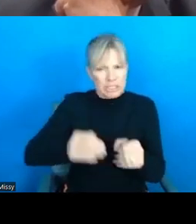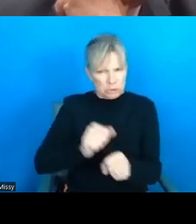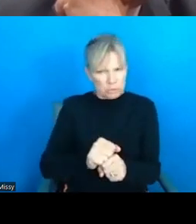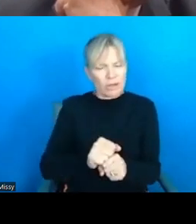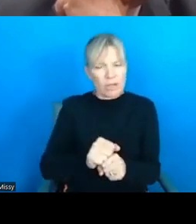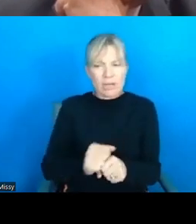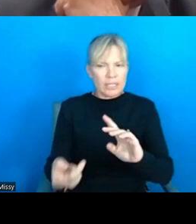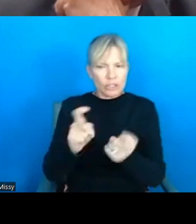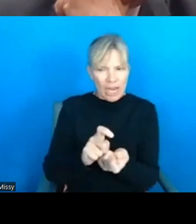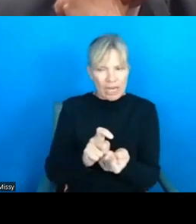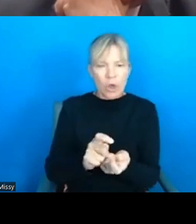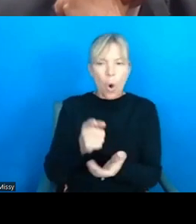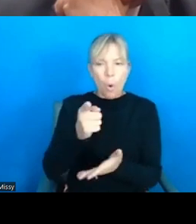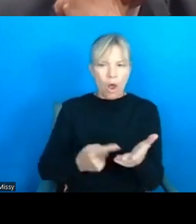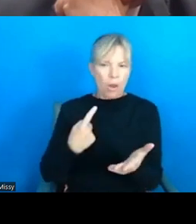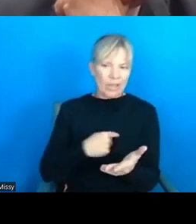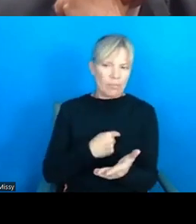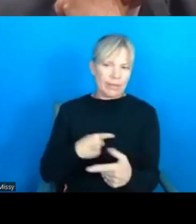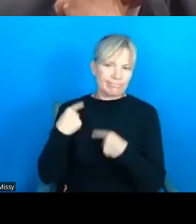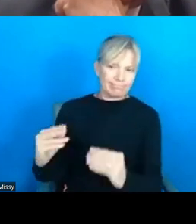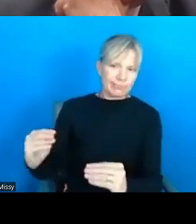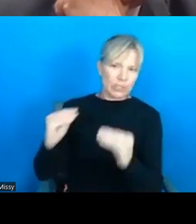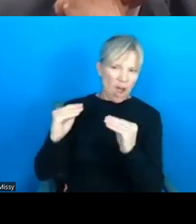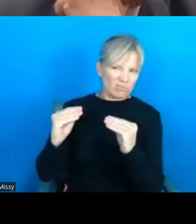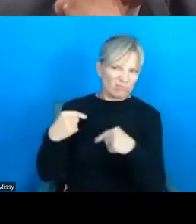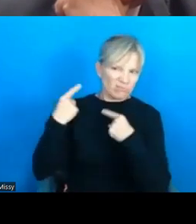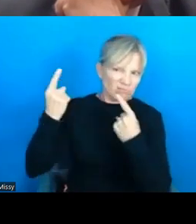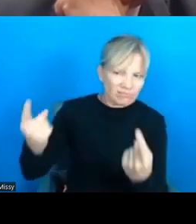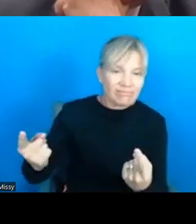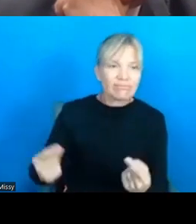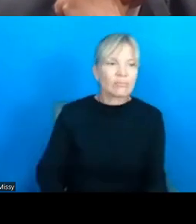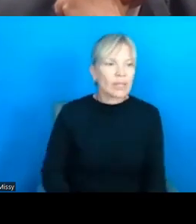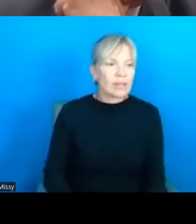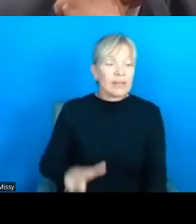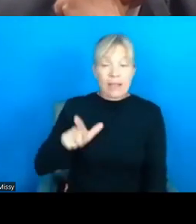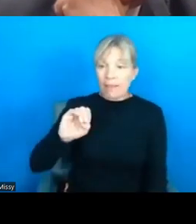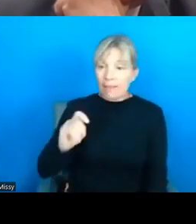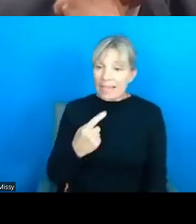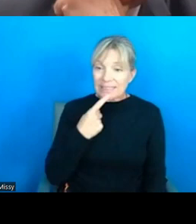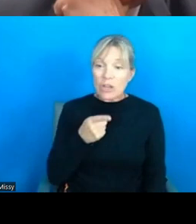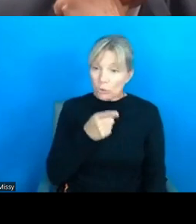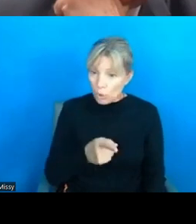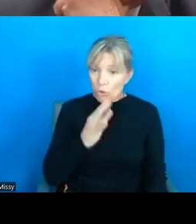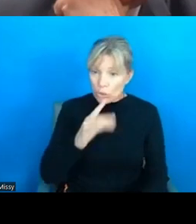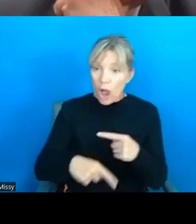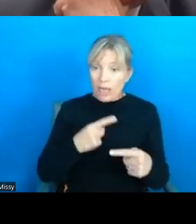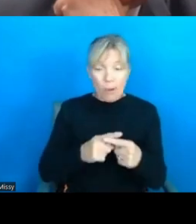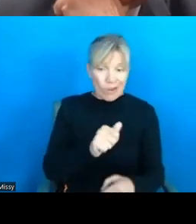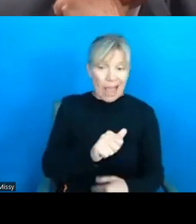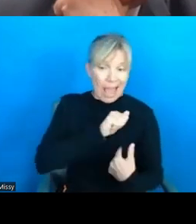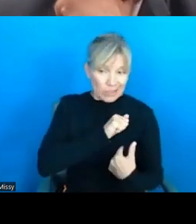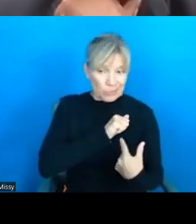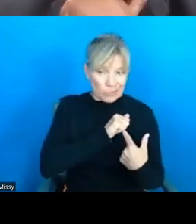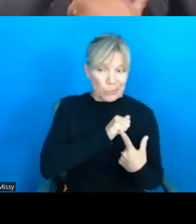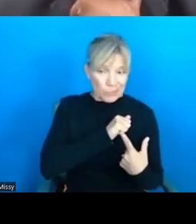is to change what we have been taught throughout history. Theo, you're talking not just about attitudes